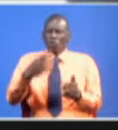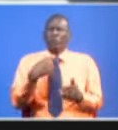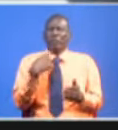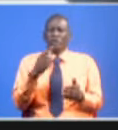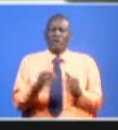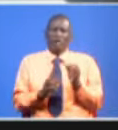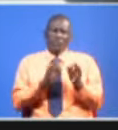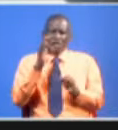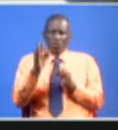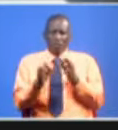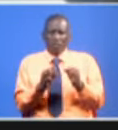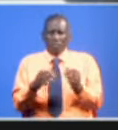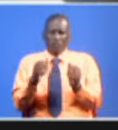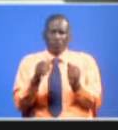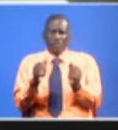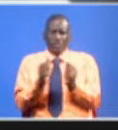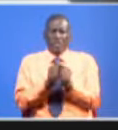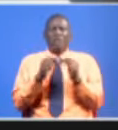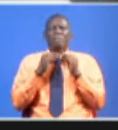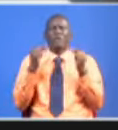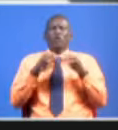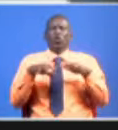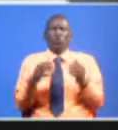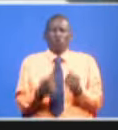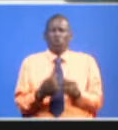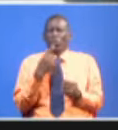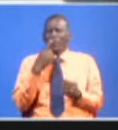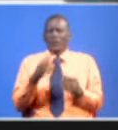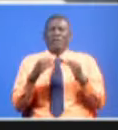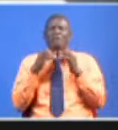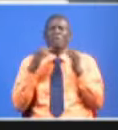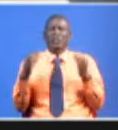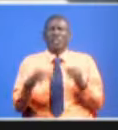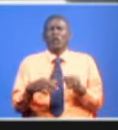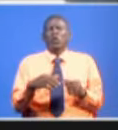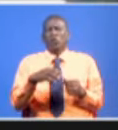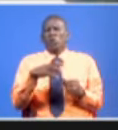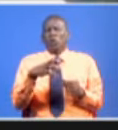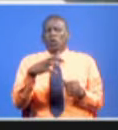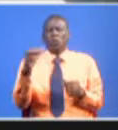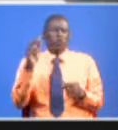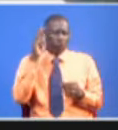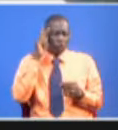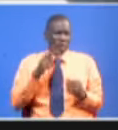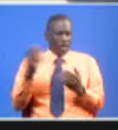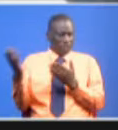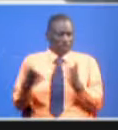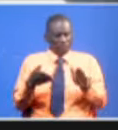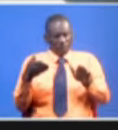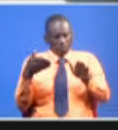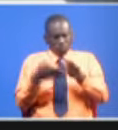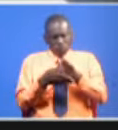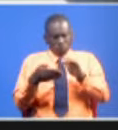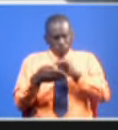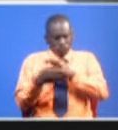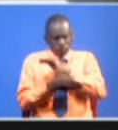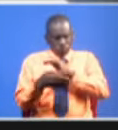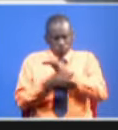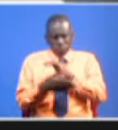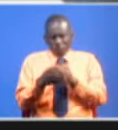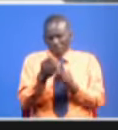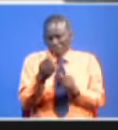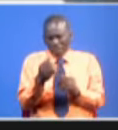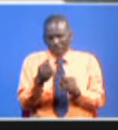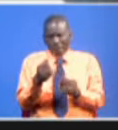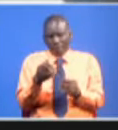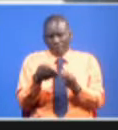if 10 pastors, or even make them 100, went to Karen and received envelopes, loaded with money, that